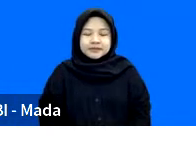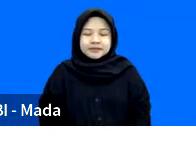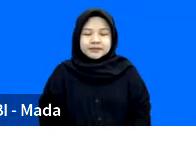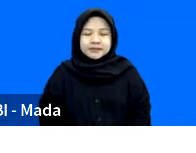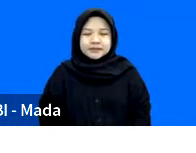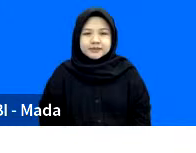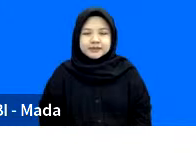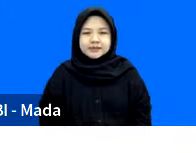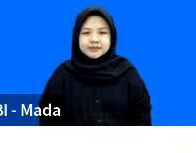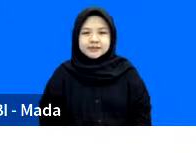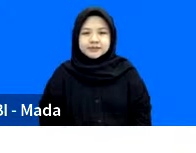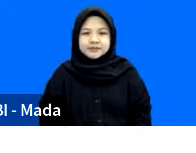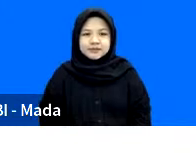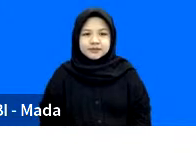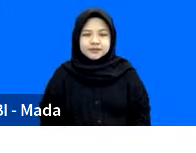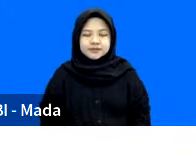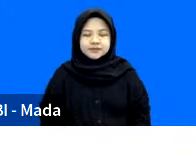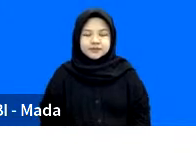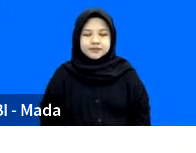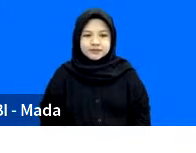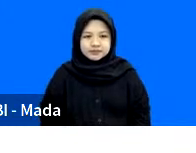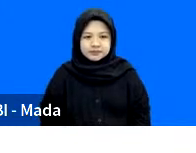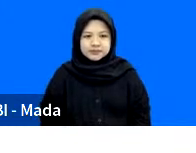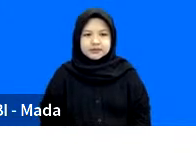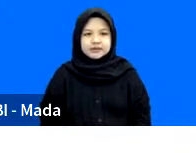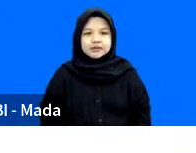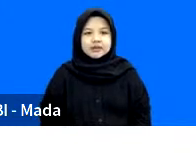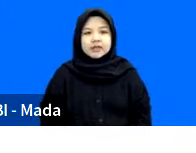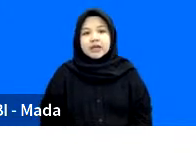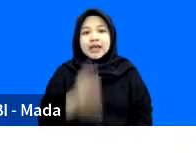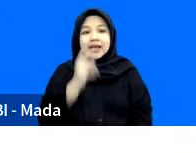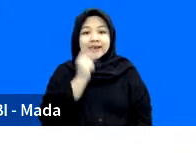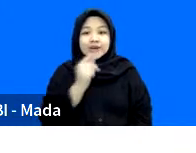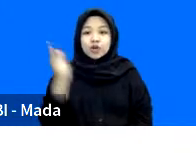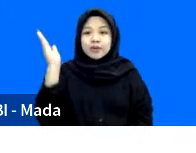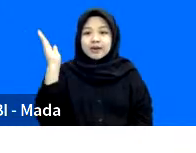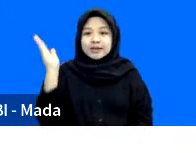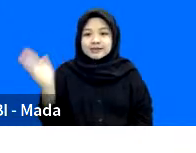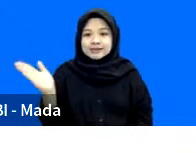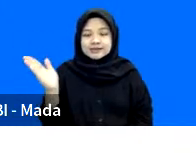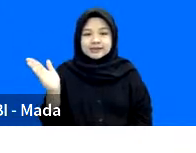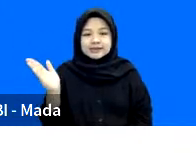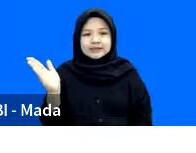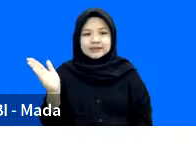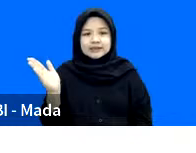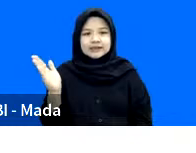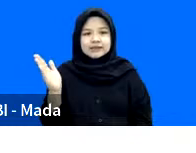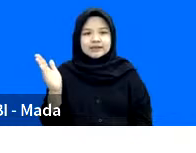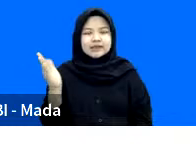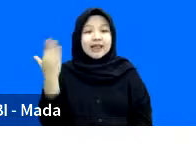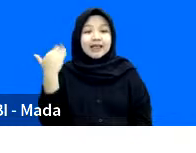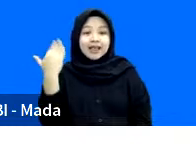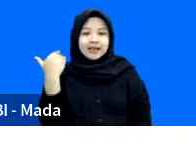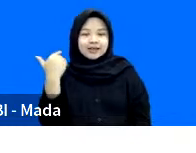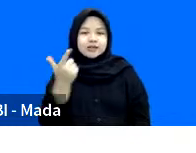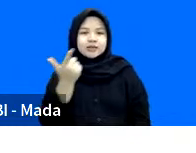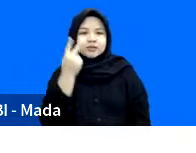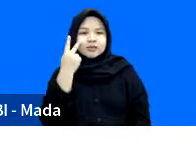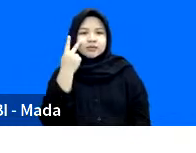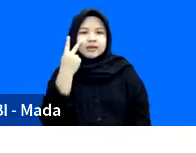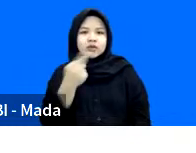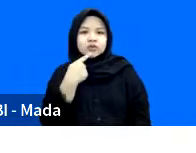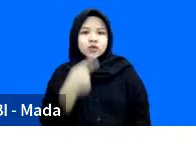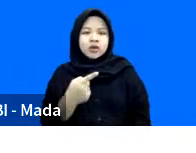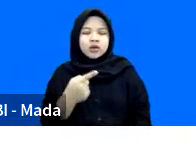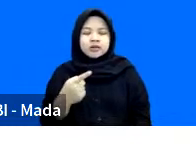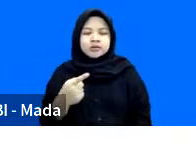So very quickly, I think, these recommendations and what I've just covered really do highlight UNICEF's approach to digital learning with